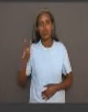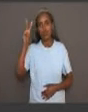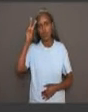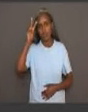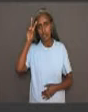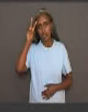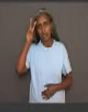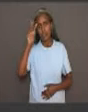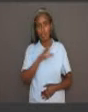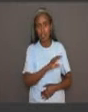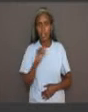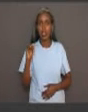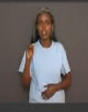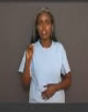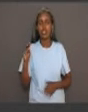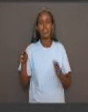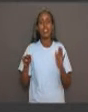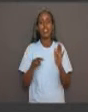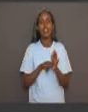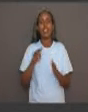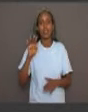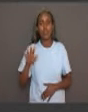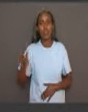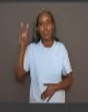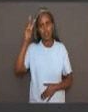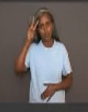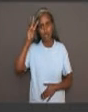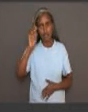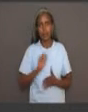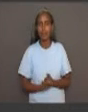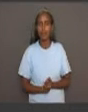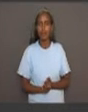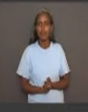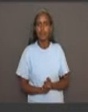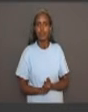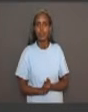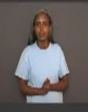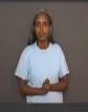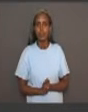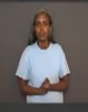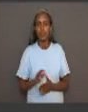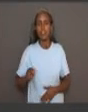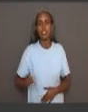squared, 2 squared, and -5 squared.